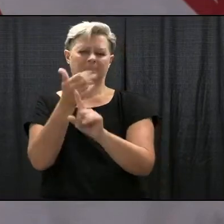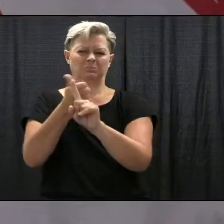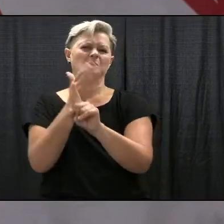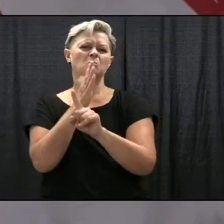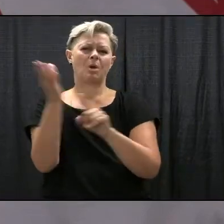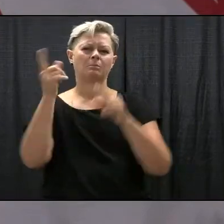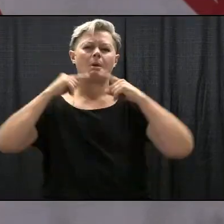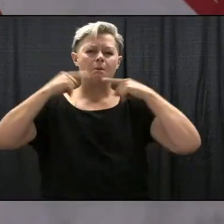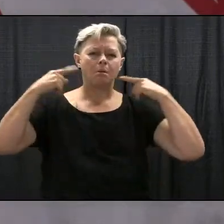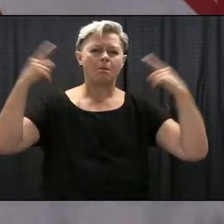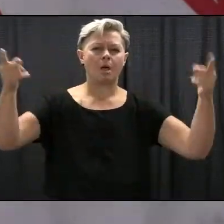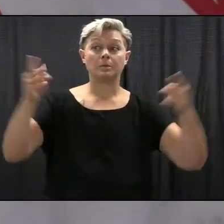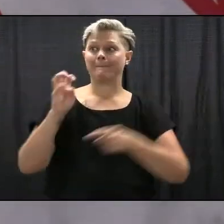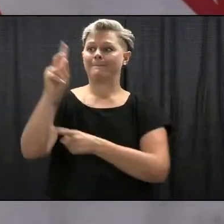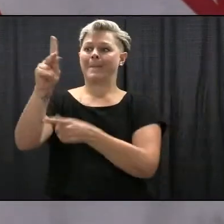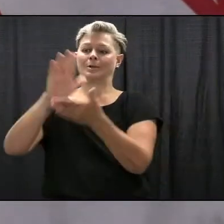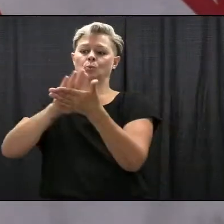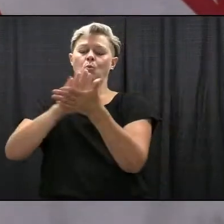shortly.